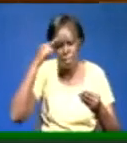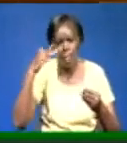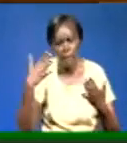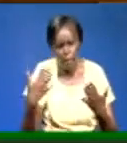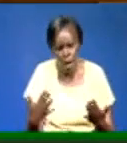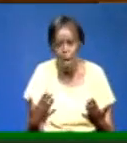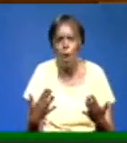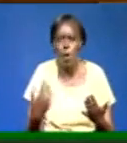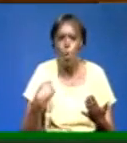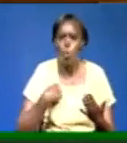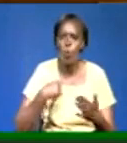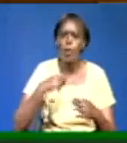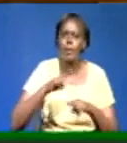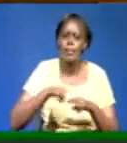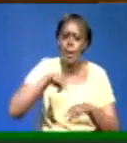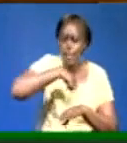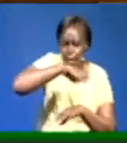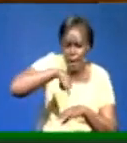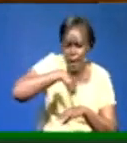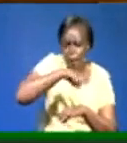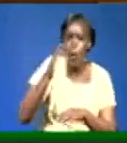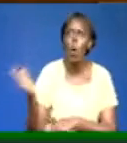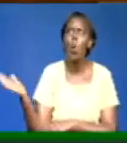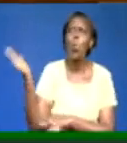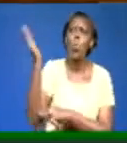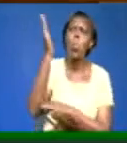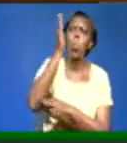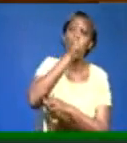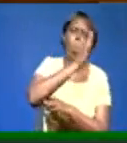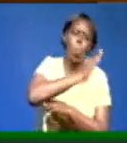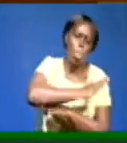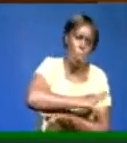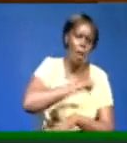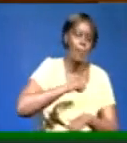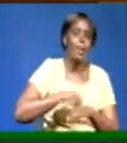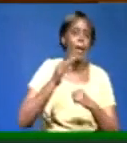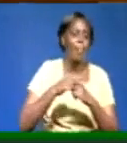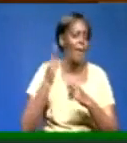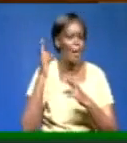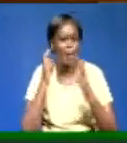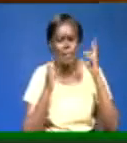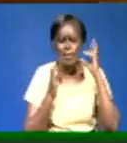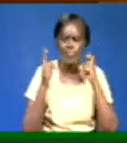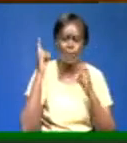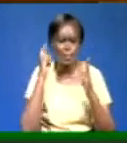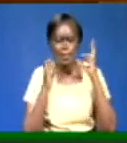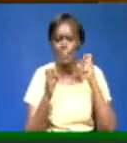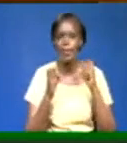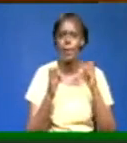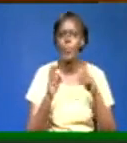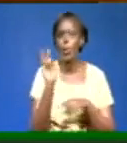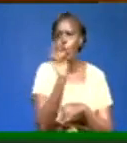through long hours. We used to sit from 7 a.m. to 8 p.m. and you listen to each candidate. We look at